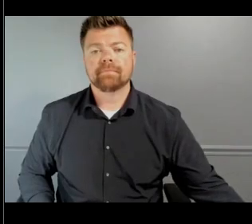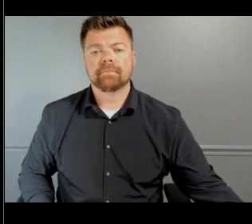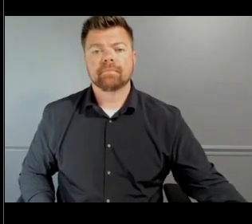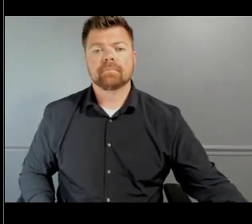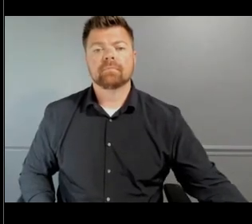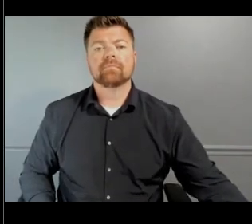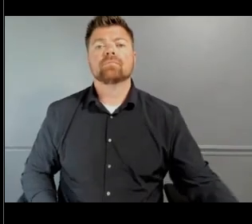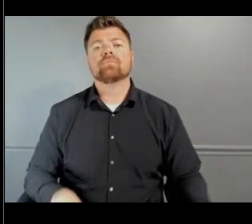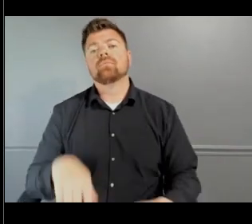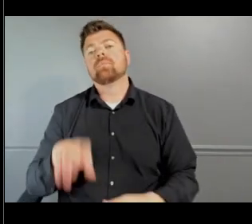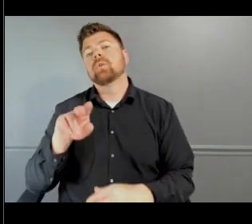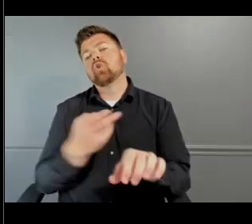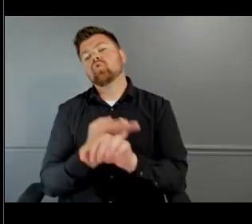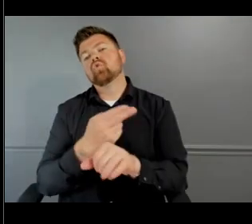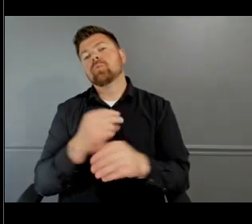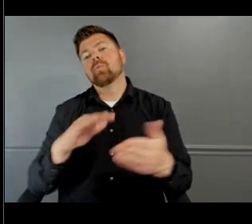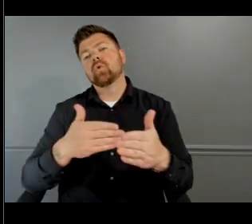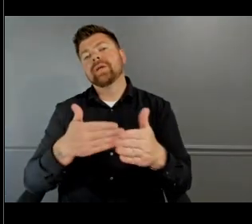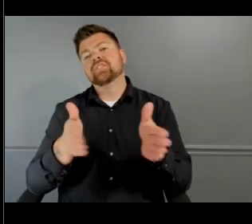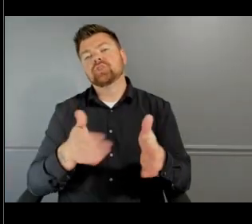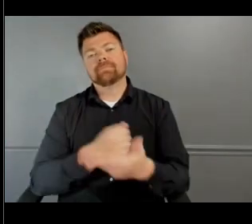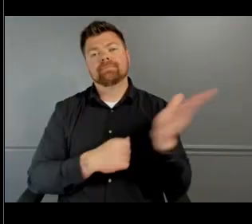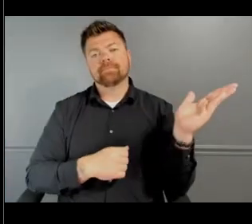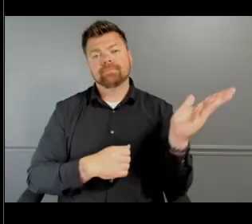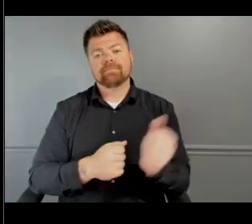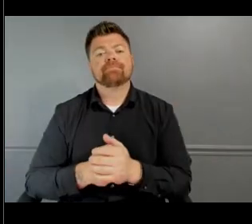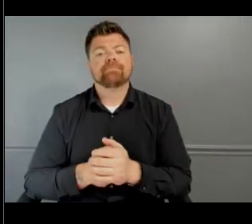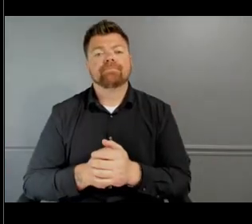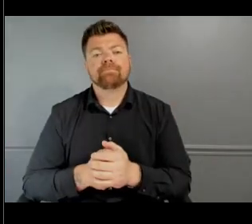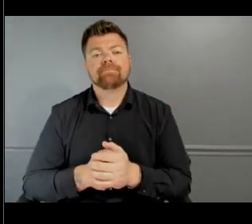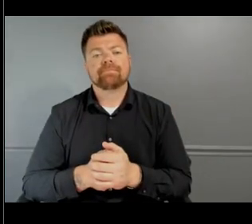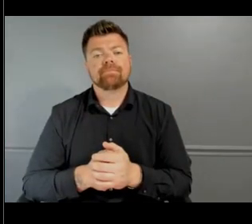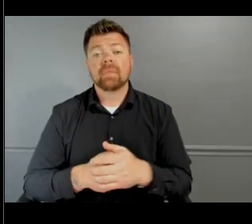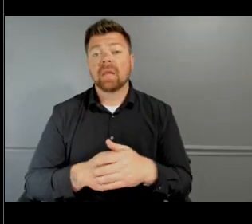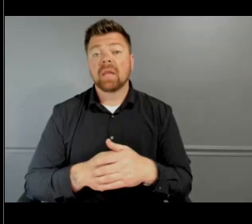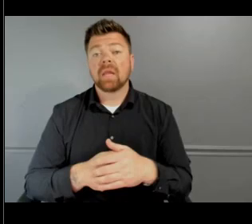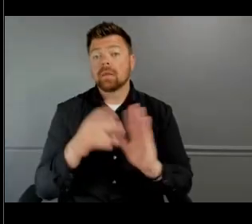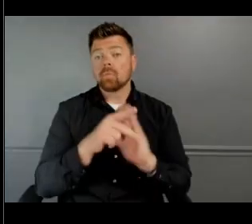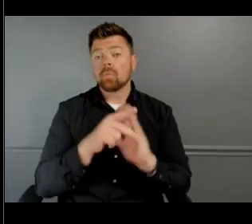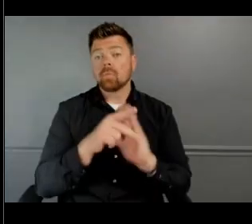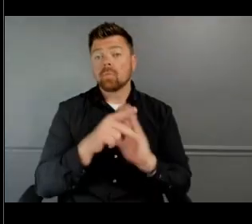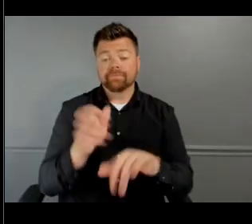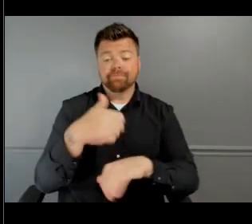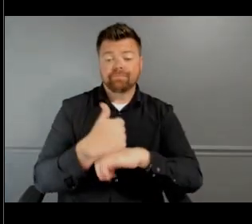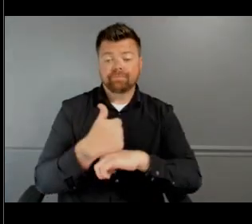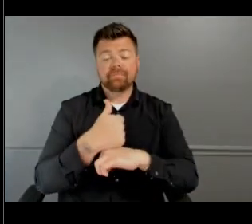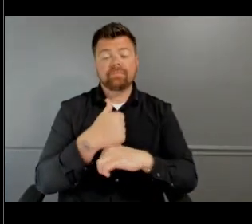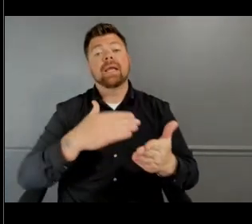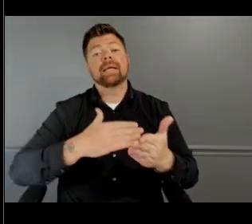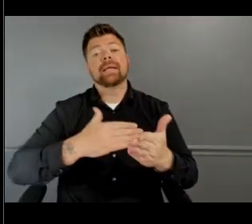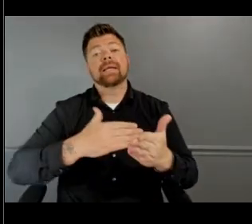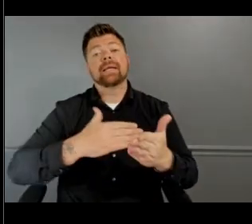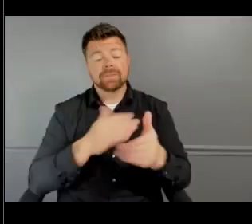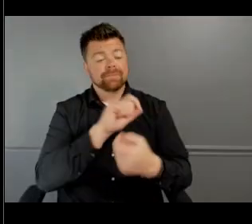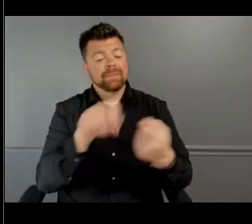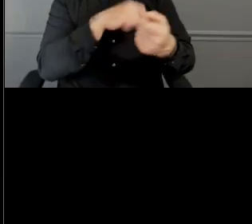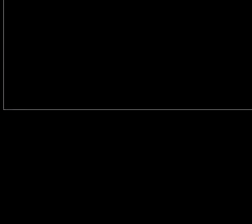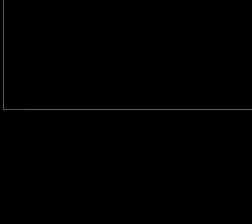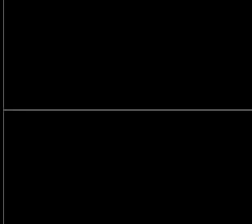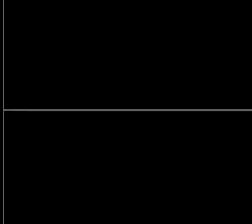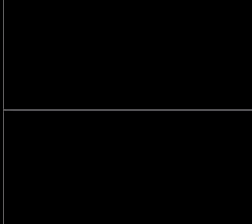kitchens. The guidelines give a set of kitchen specifications that,